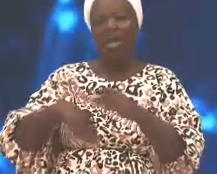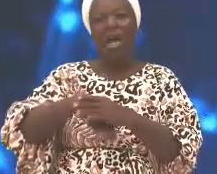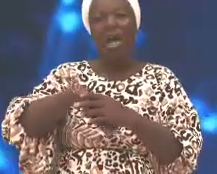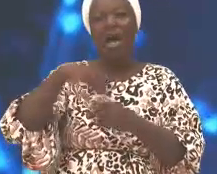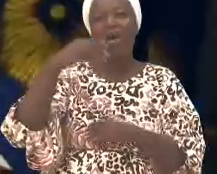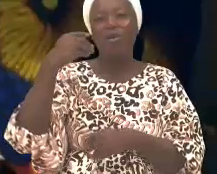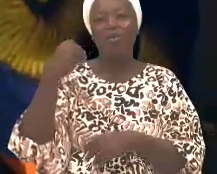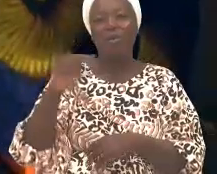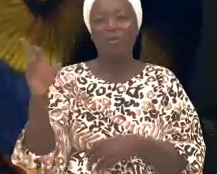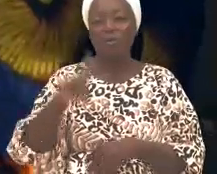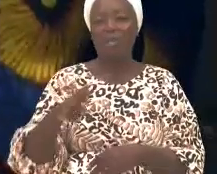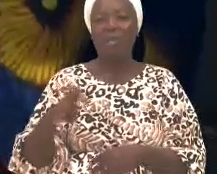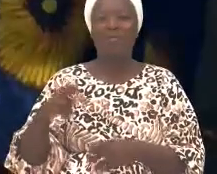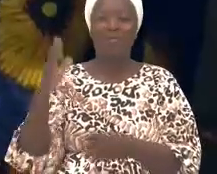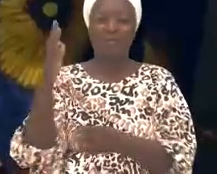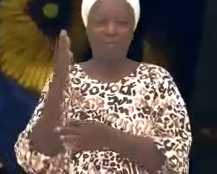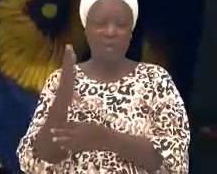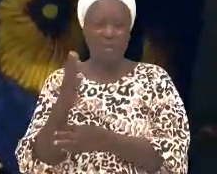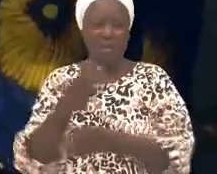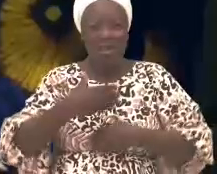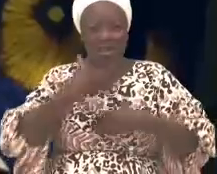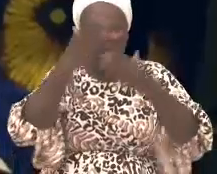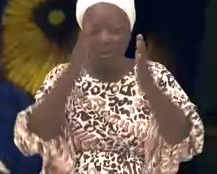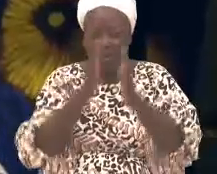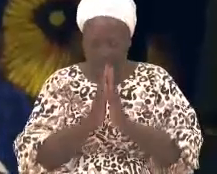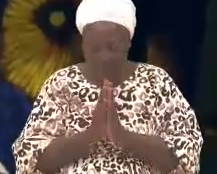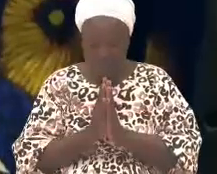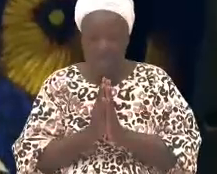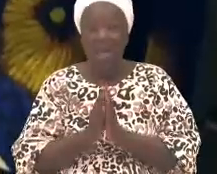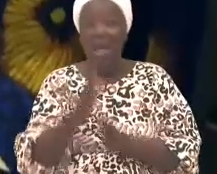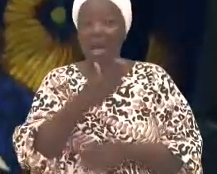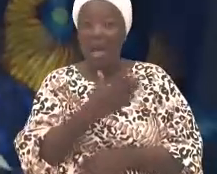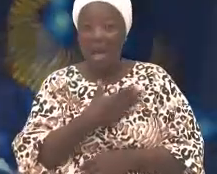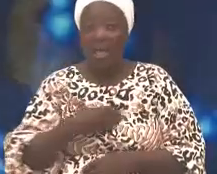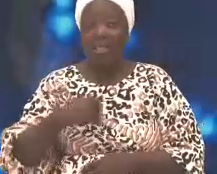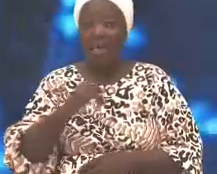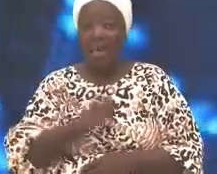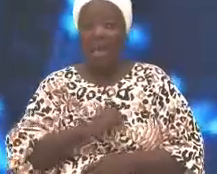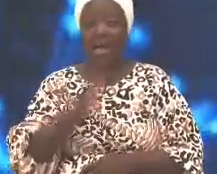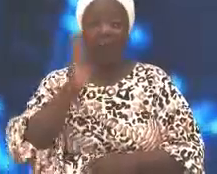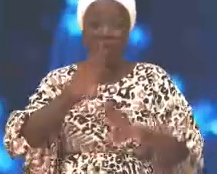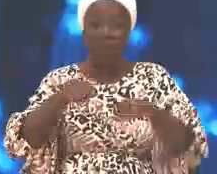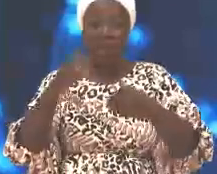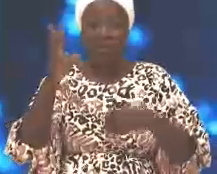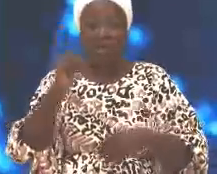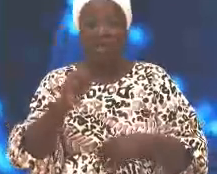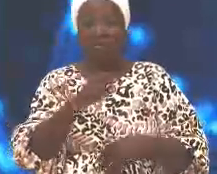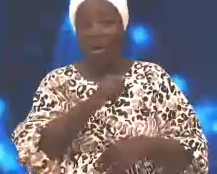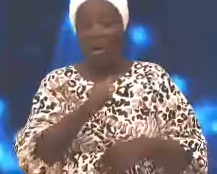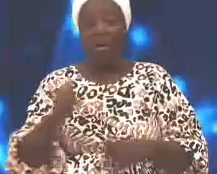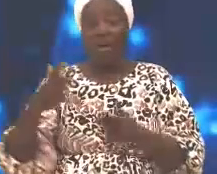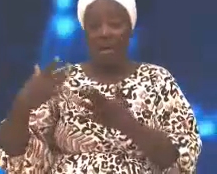waiting for your amen. And will give them an heart of